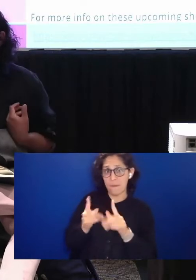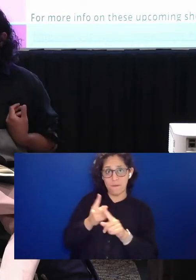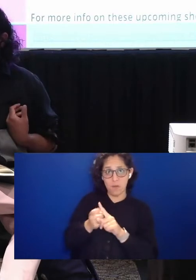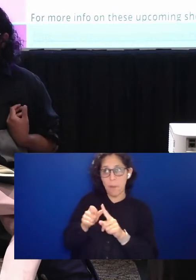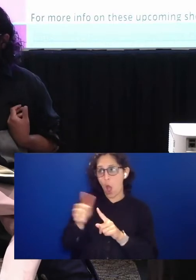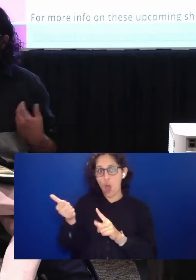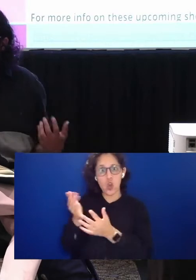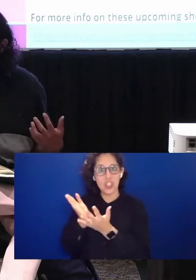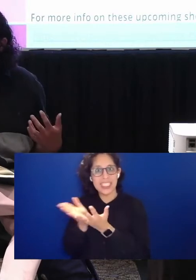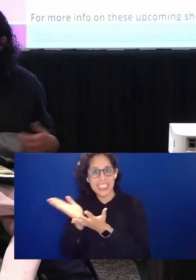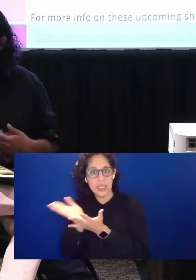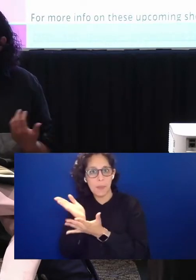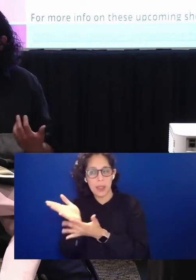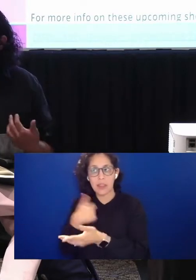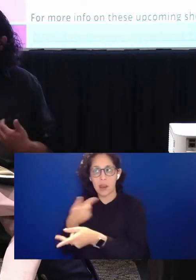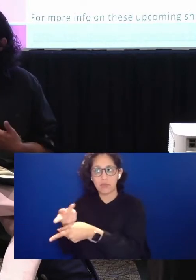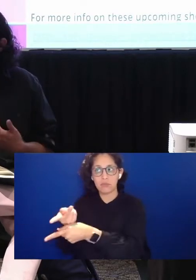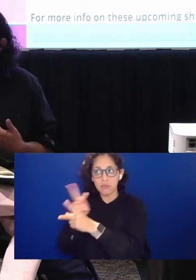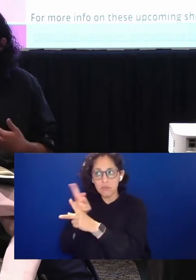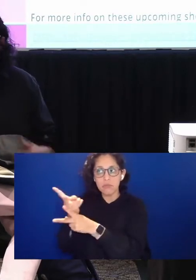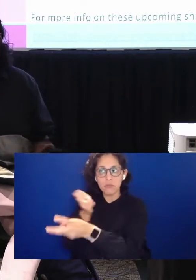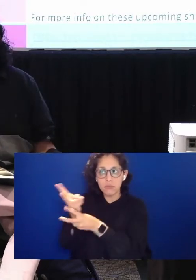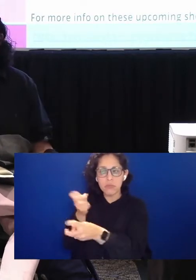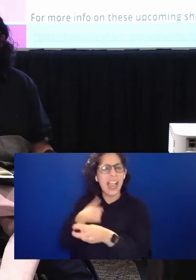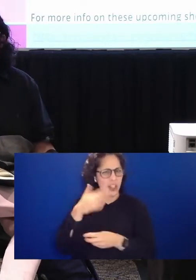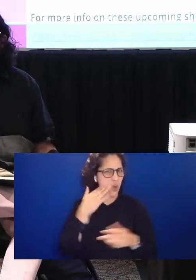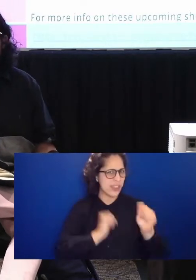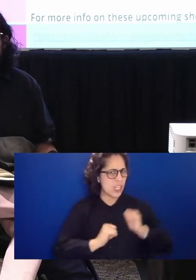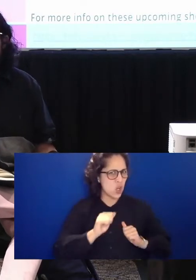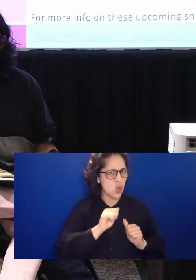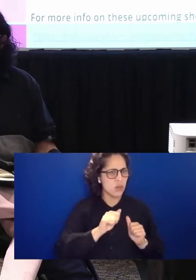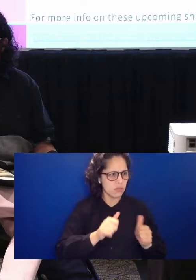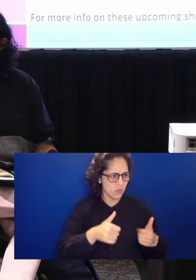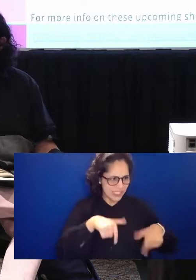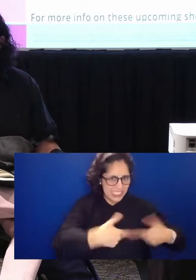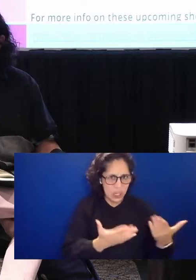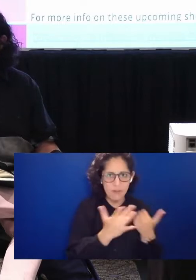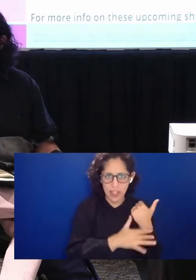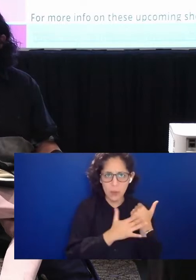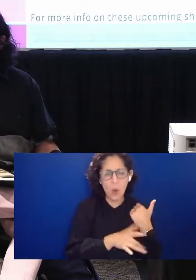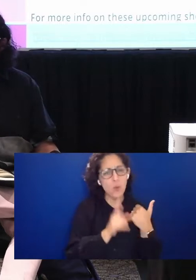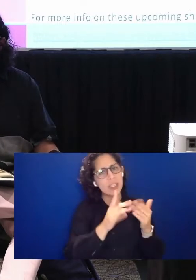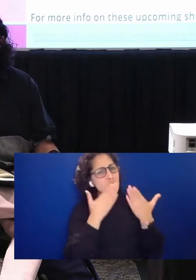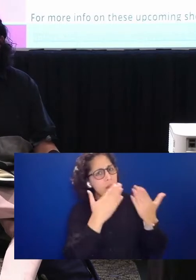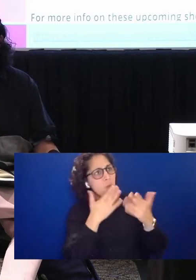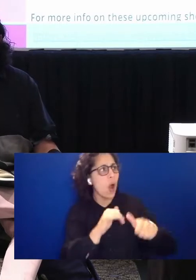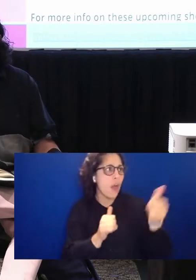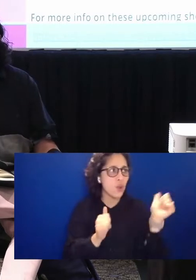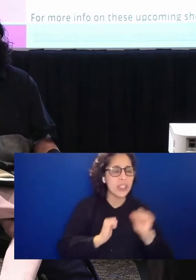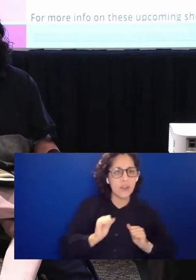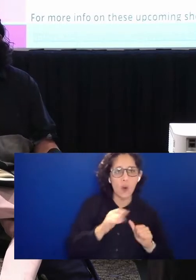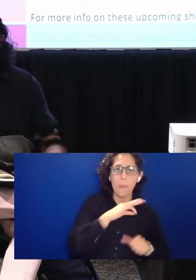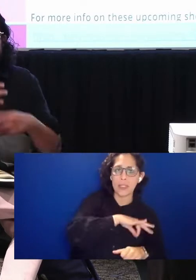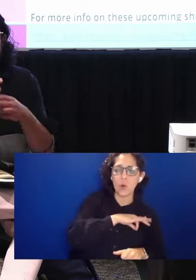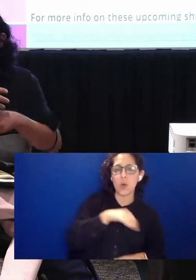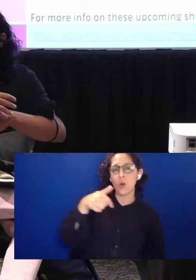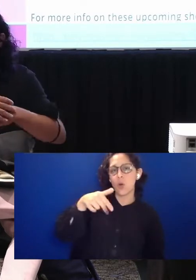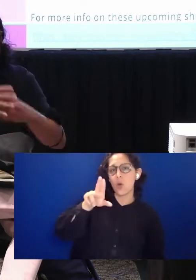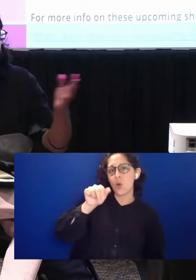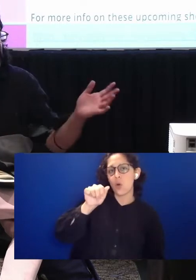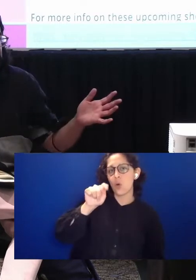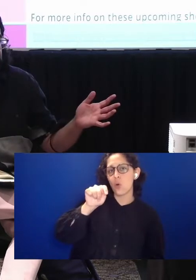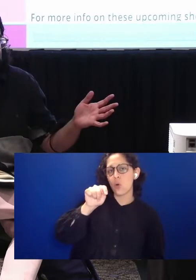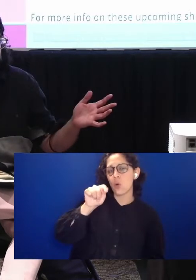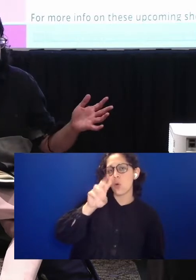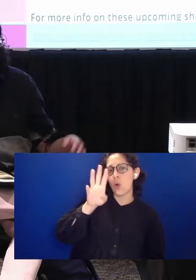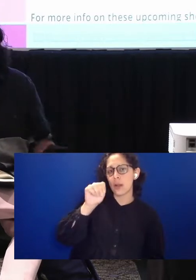I knew theaters where I felt the most alive. That kept being true, and I'm really grateful. There was a theater in Pittsburgh, Quantum, that like responded. I